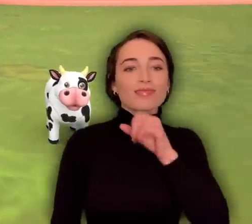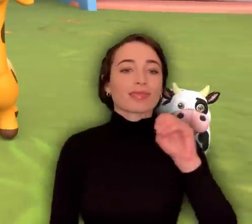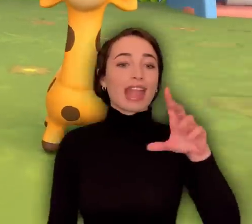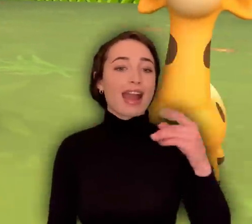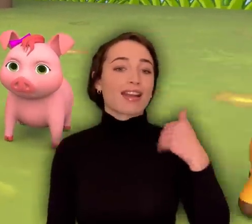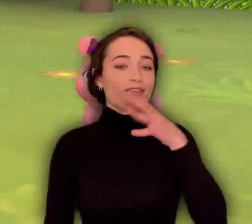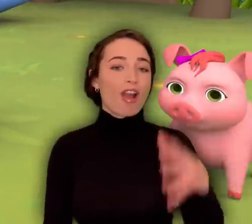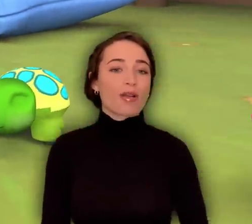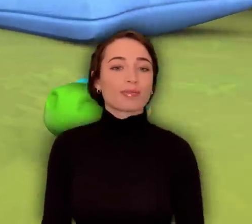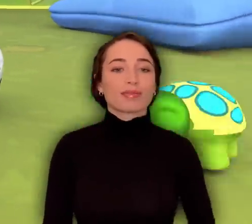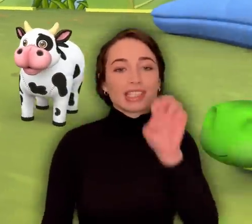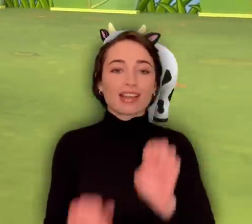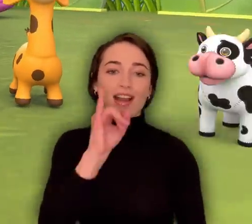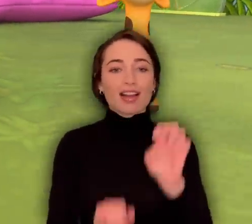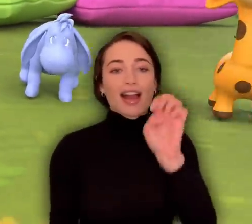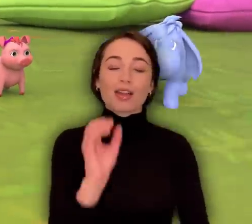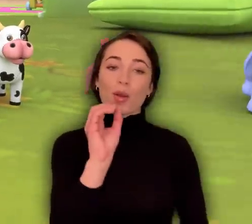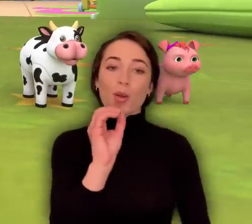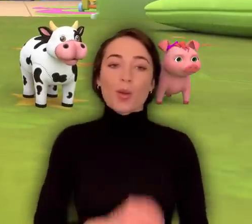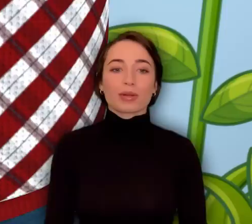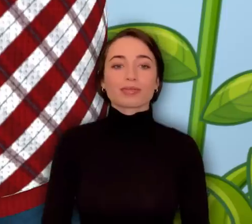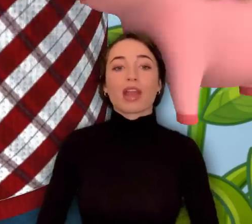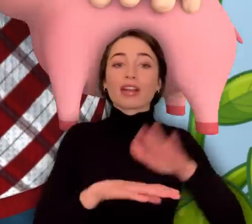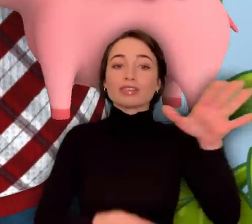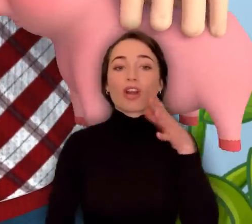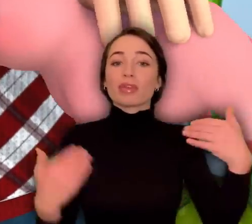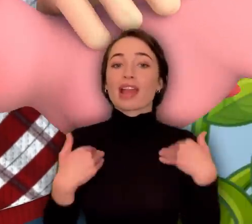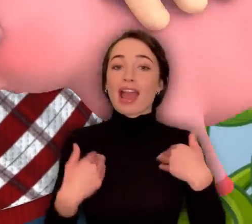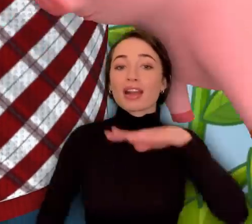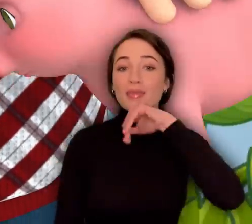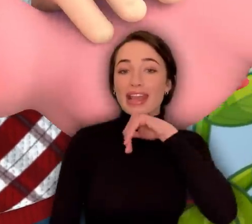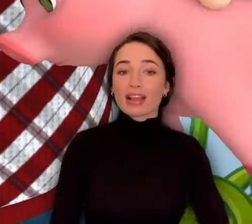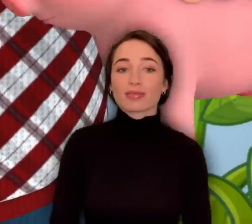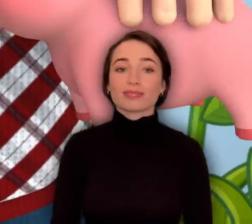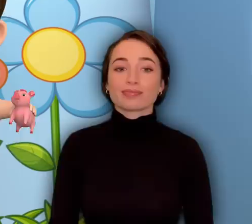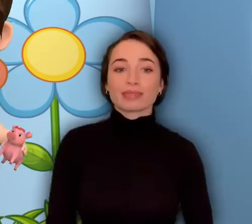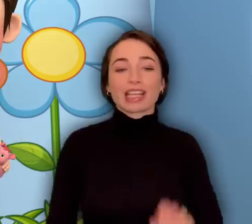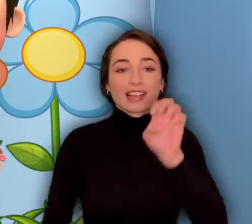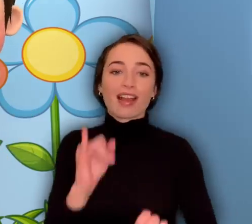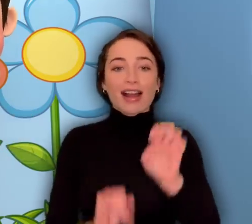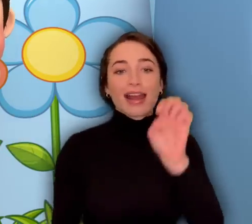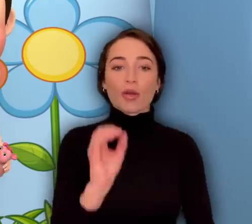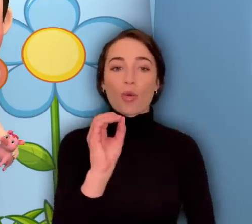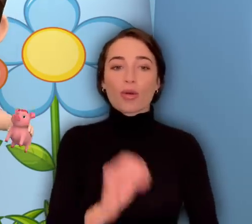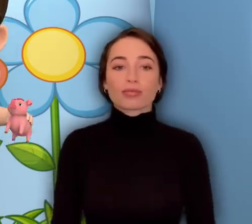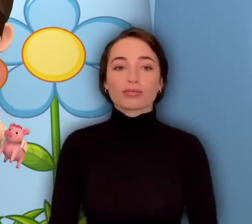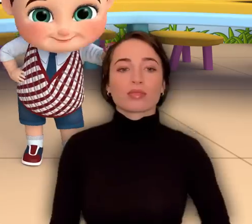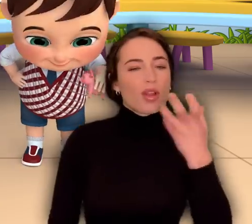old MacDonald had a farm e-i-e-i-o and on his farm he had a pig